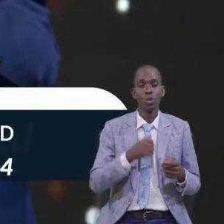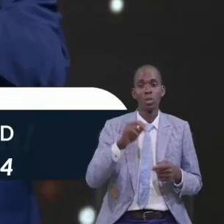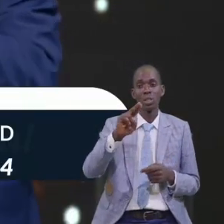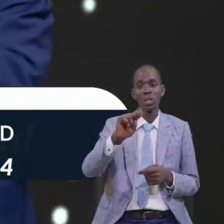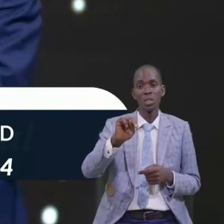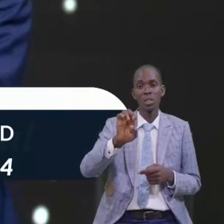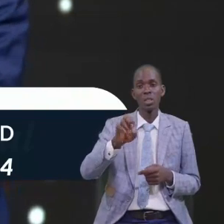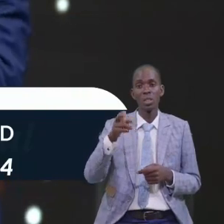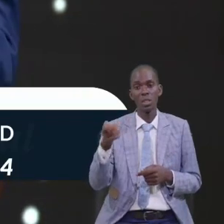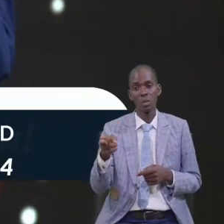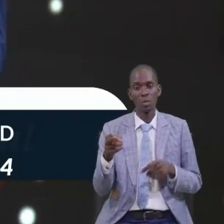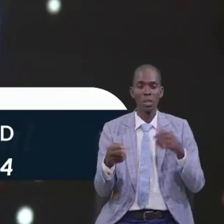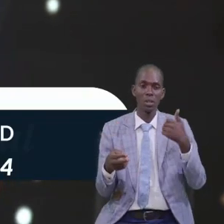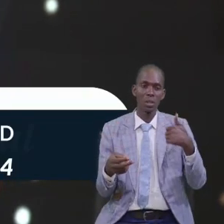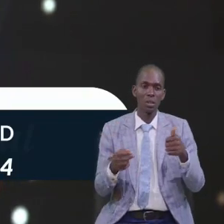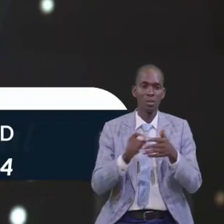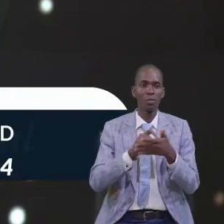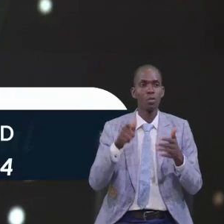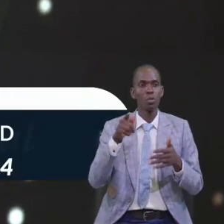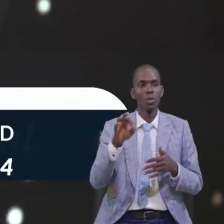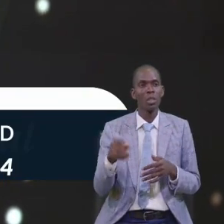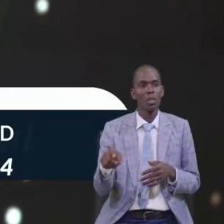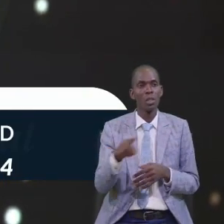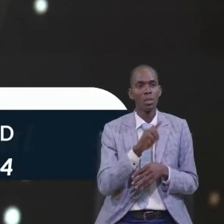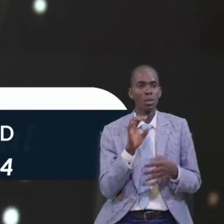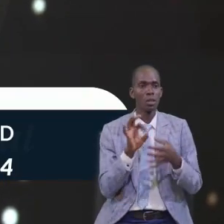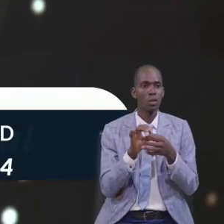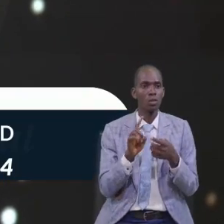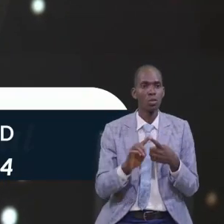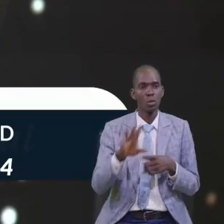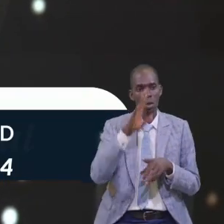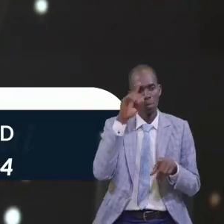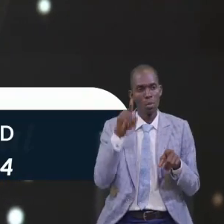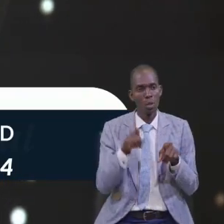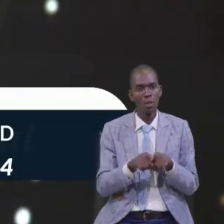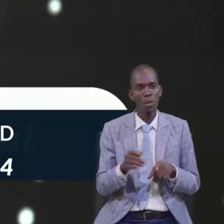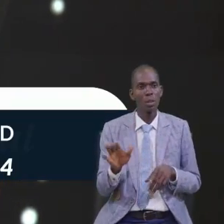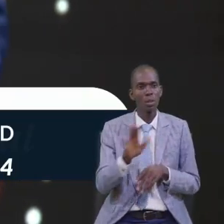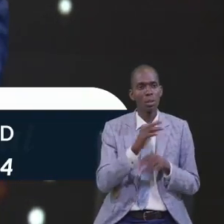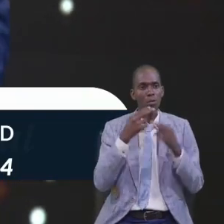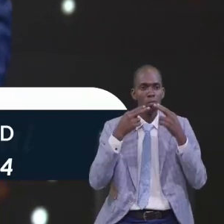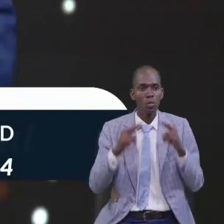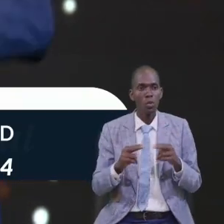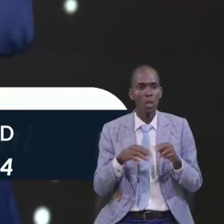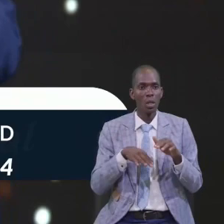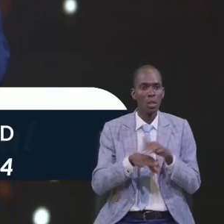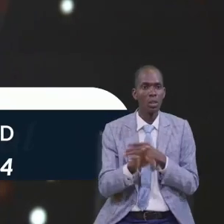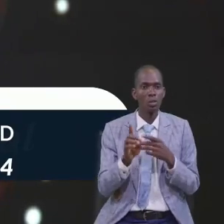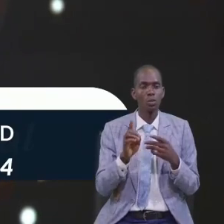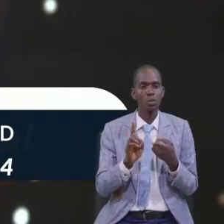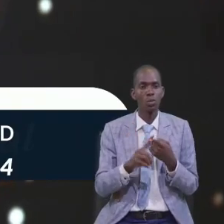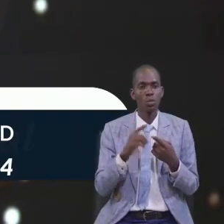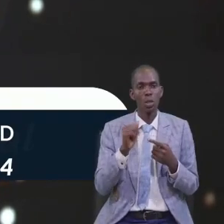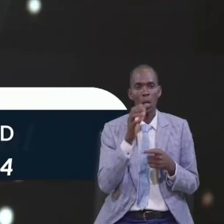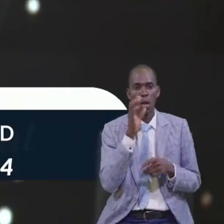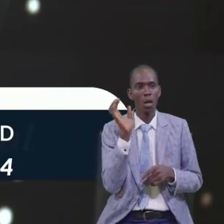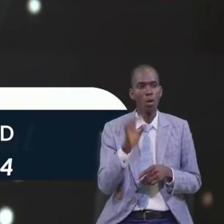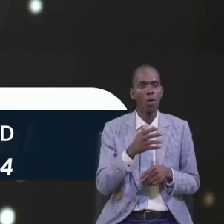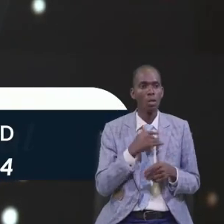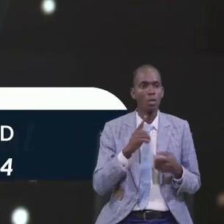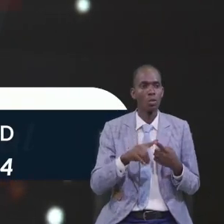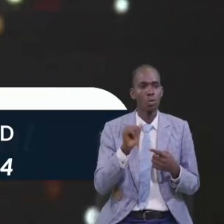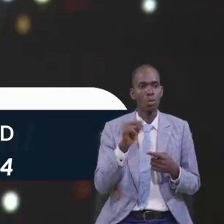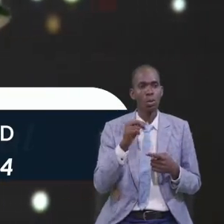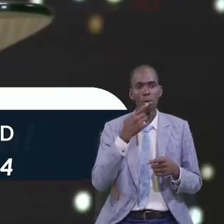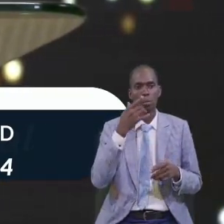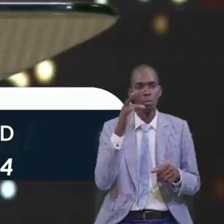it says, and into an oath to walk in God's law, and which was